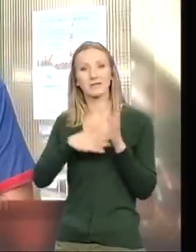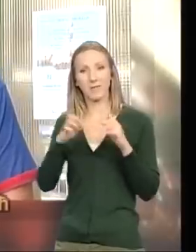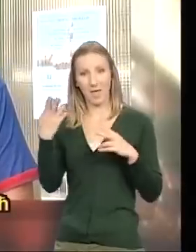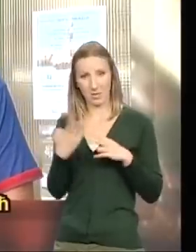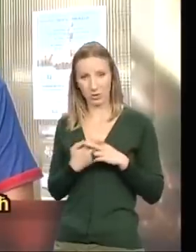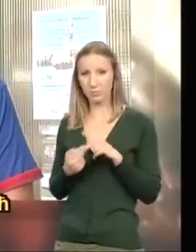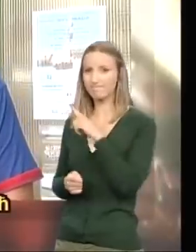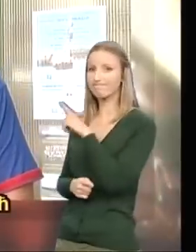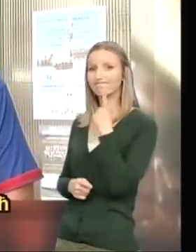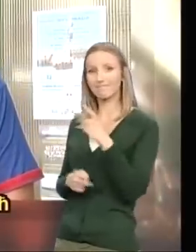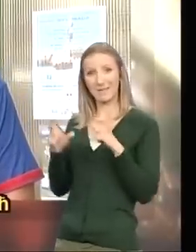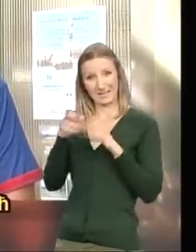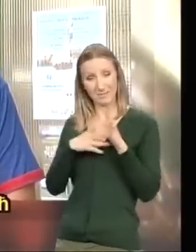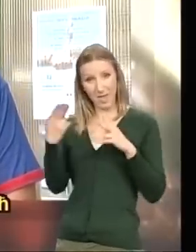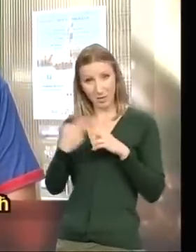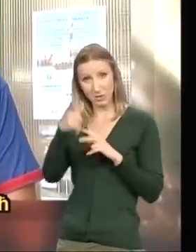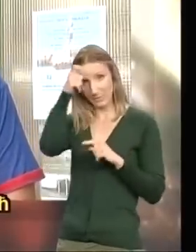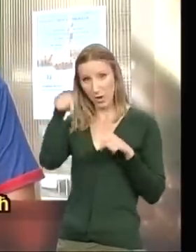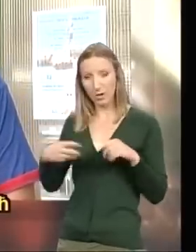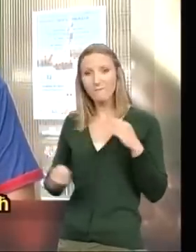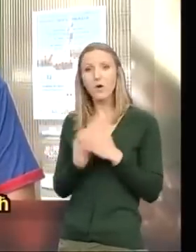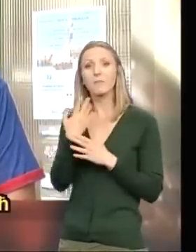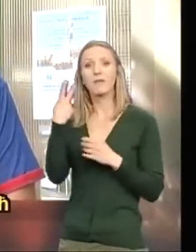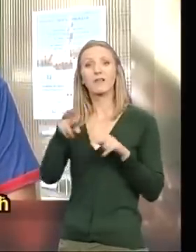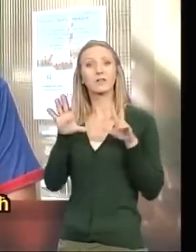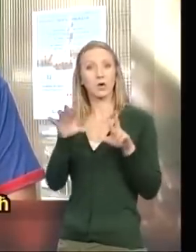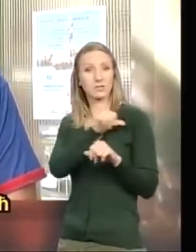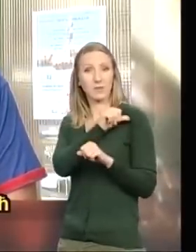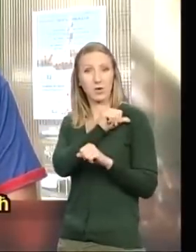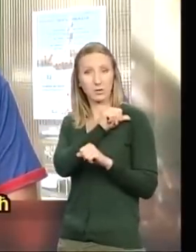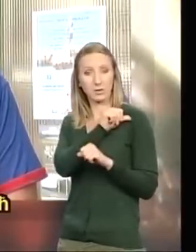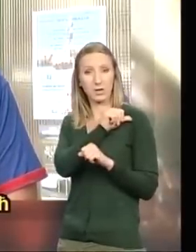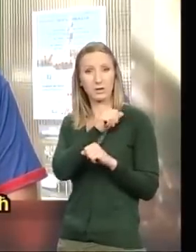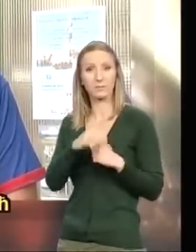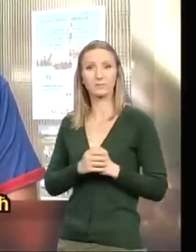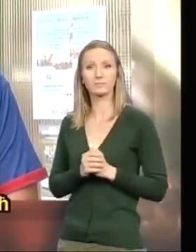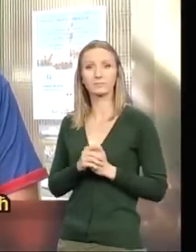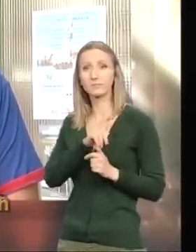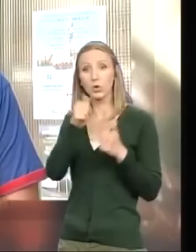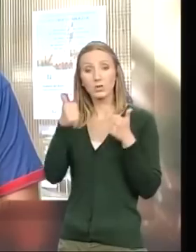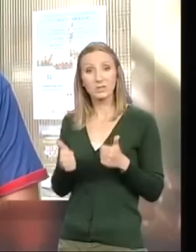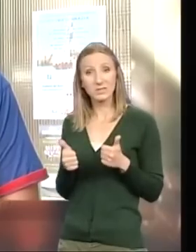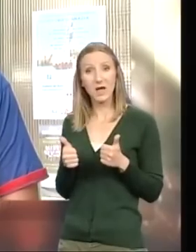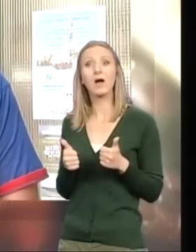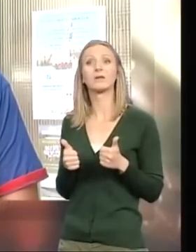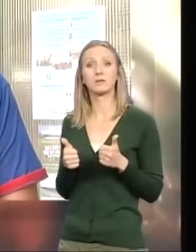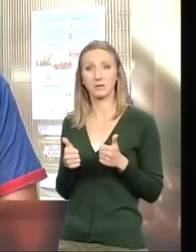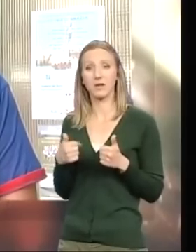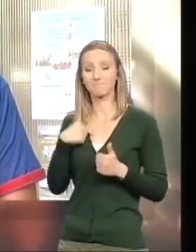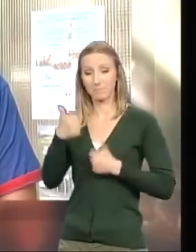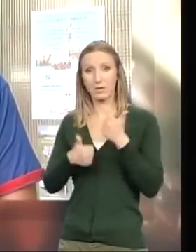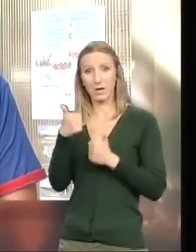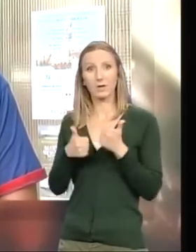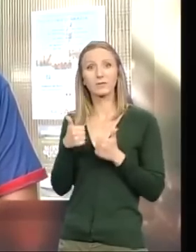club of next tournament Smeč from Beograd was formed in 2008, and until now we have been performed on more